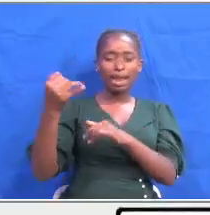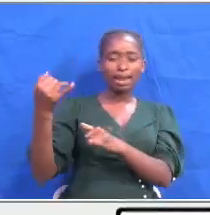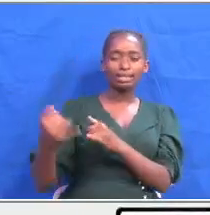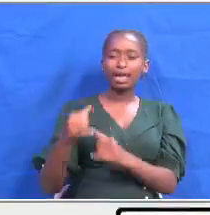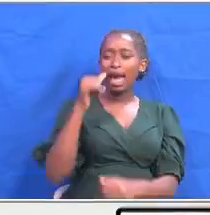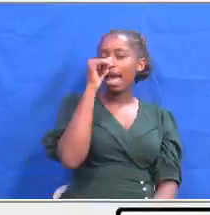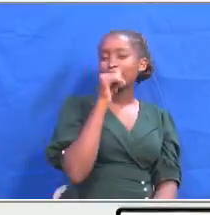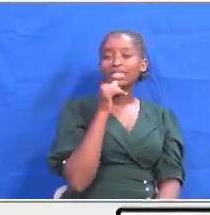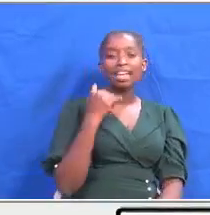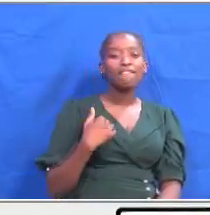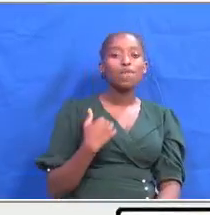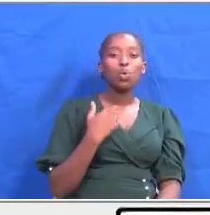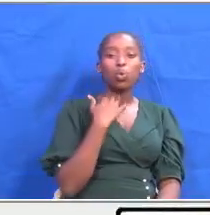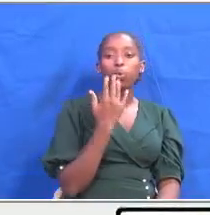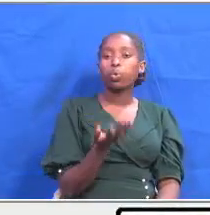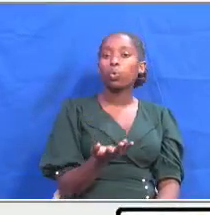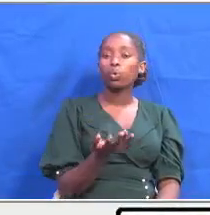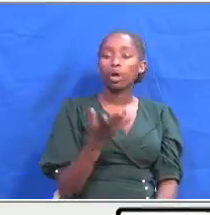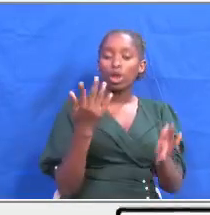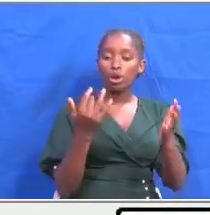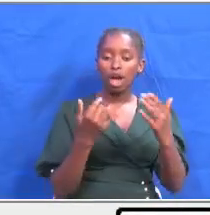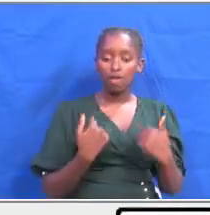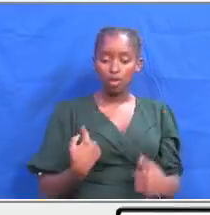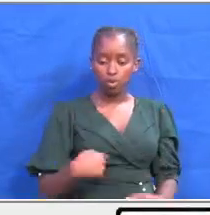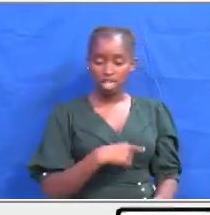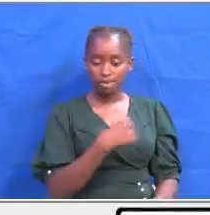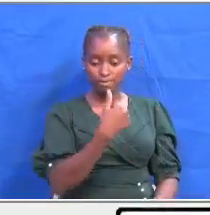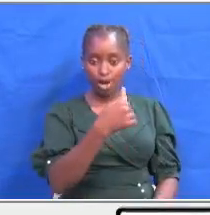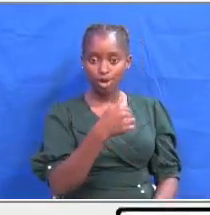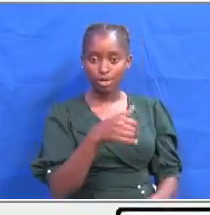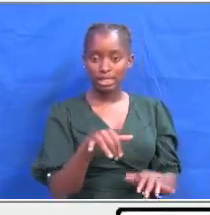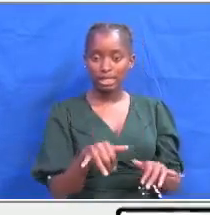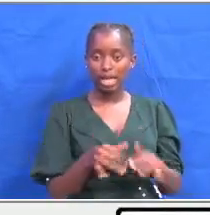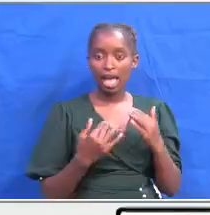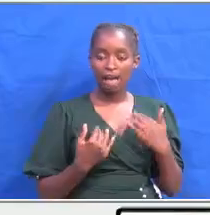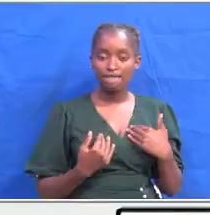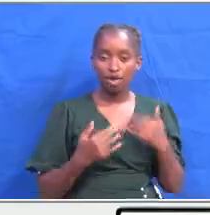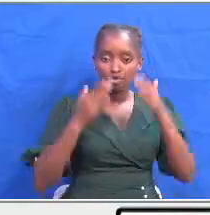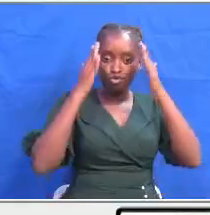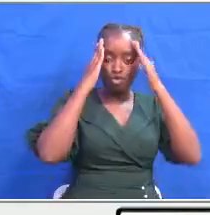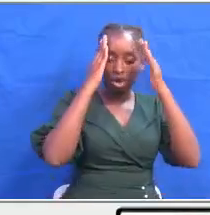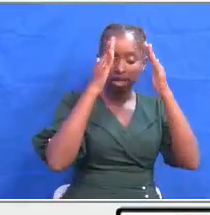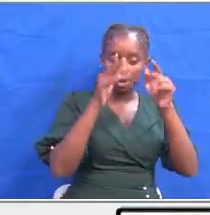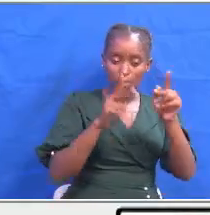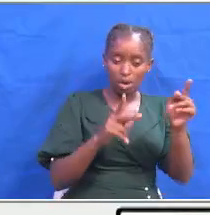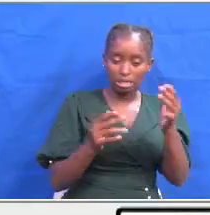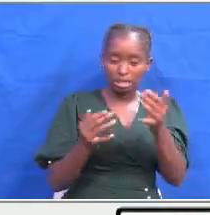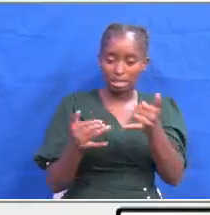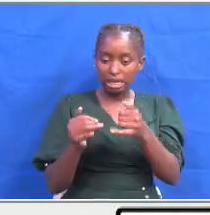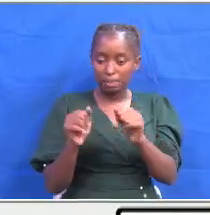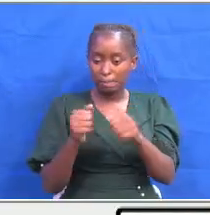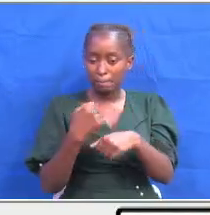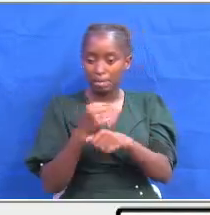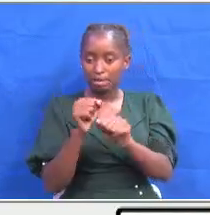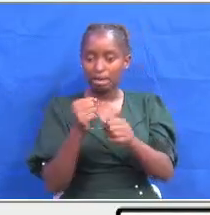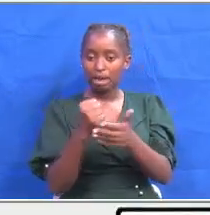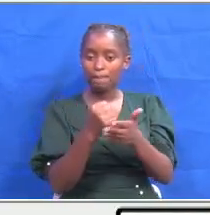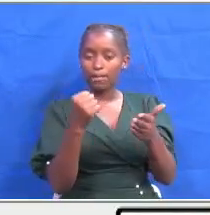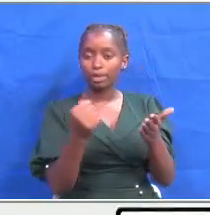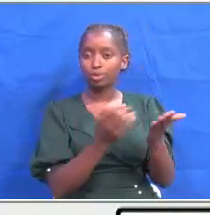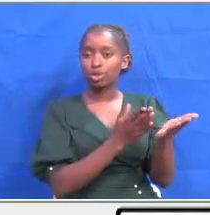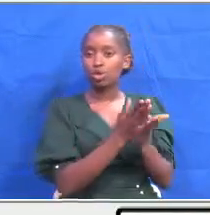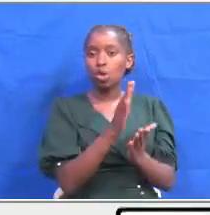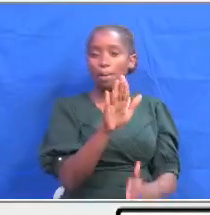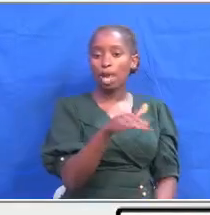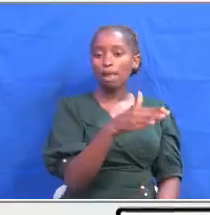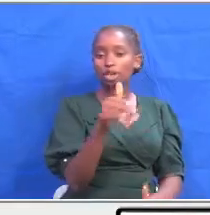my colleague has said. You are still so bent to processing an impeachment through a